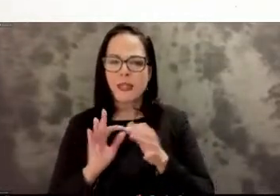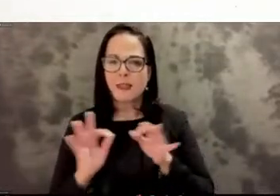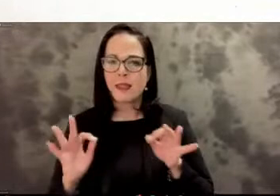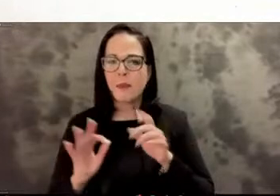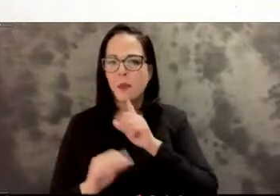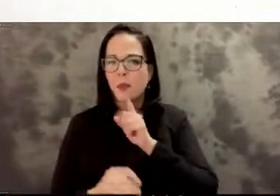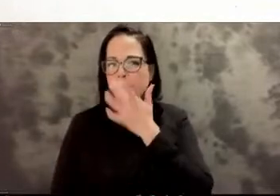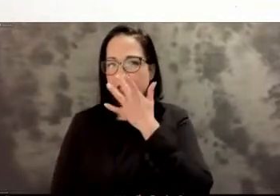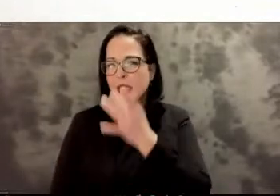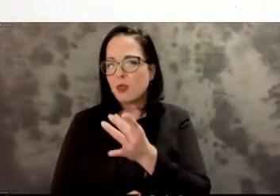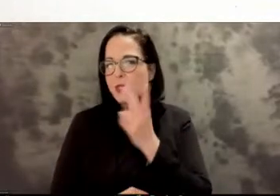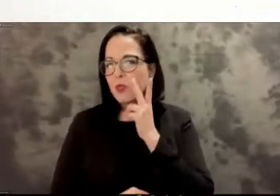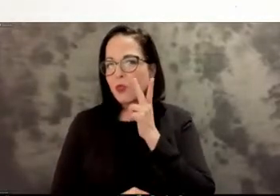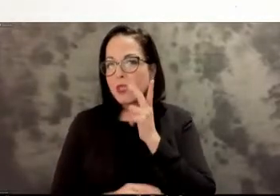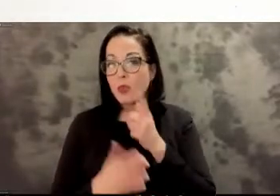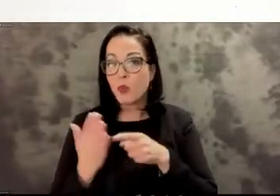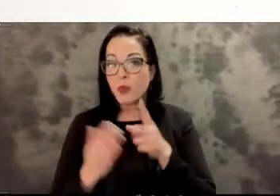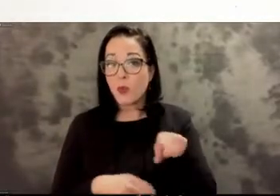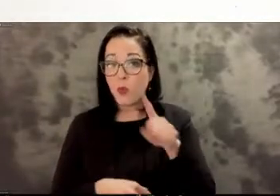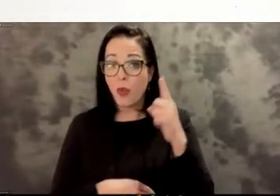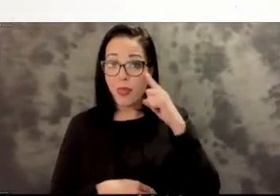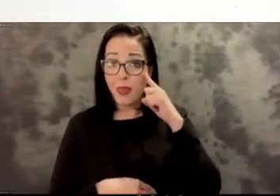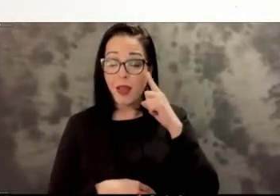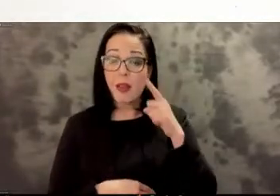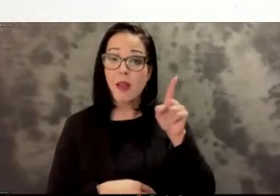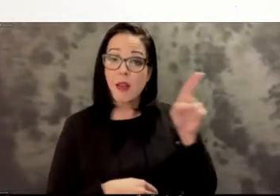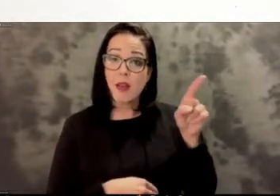interesting. The White House